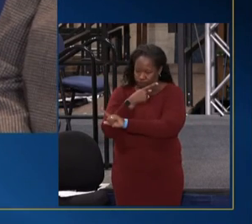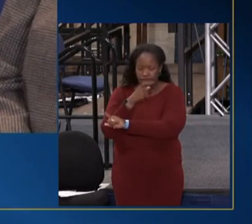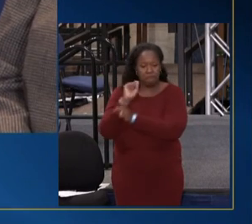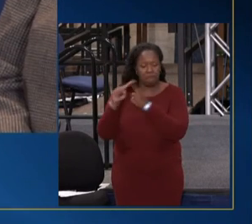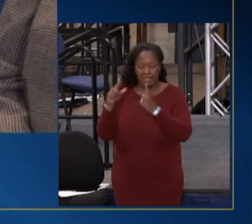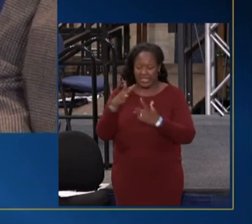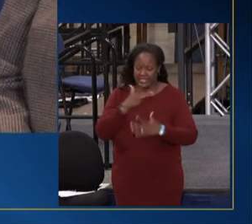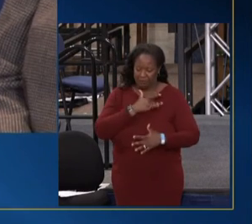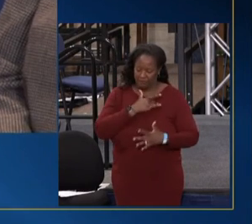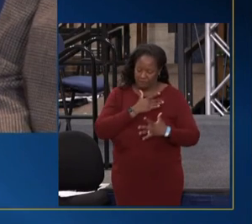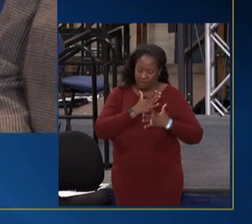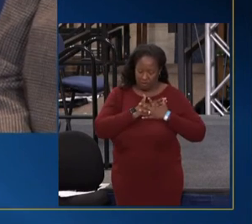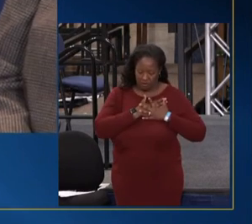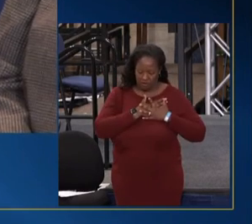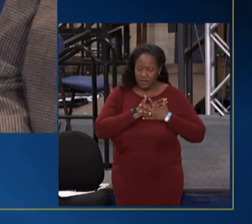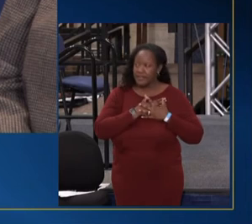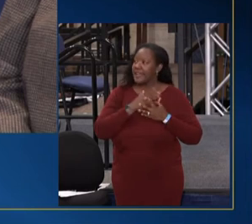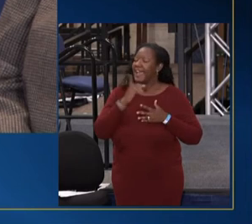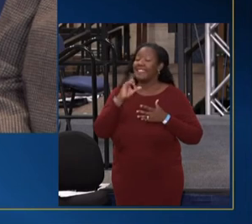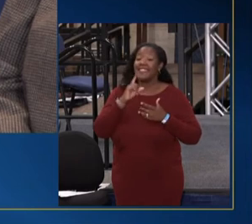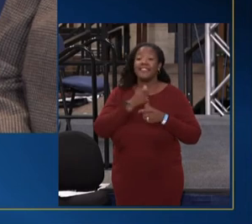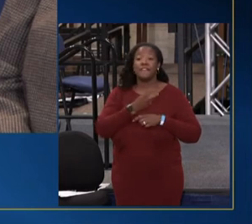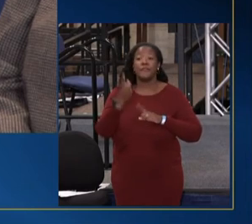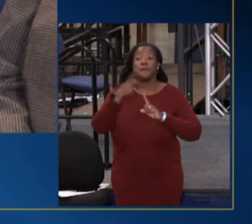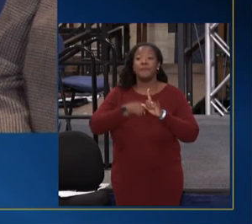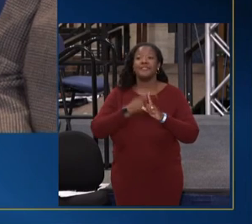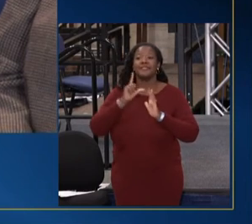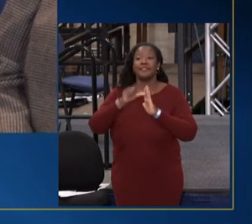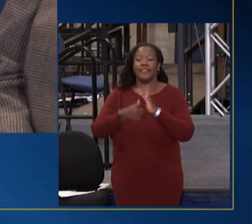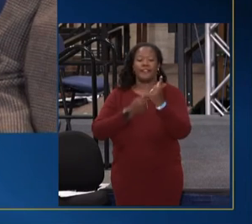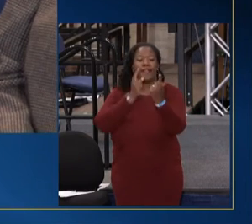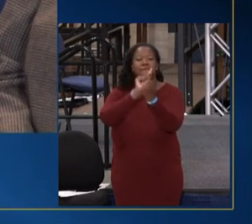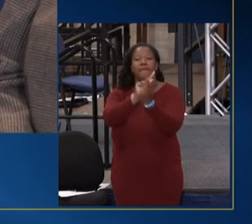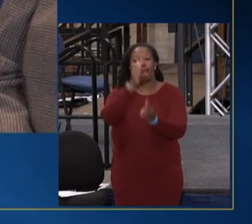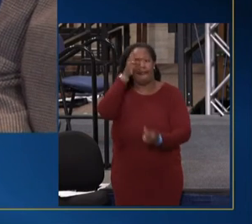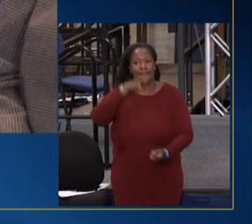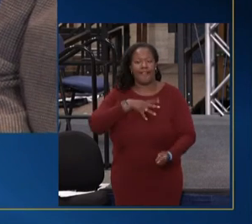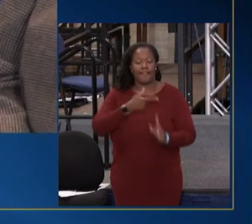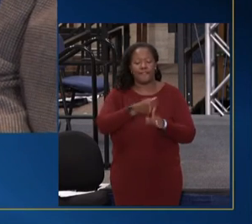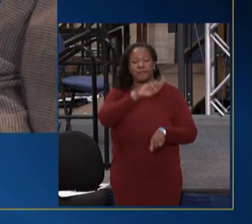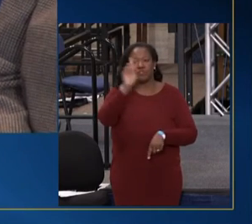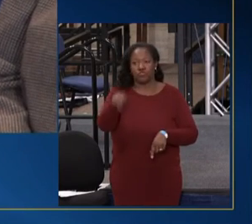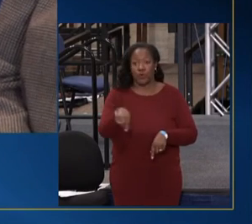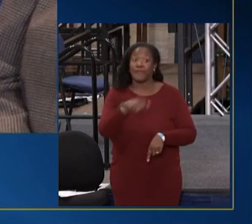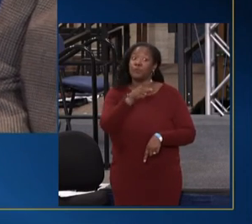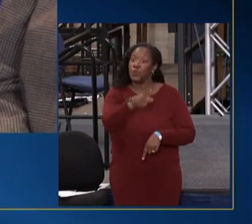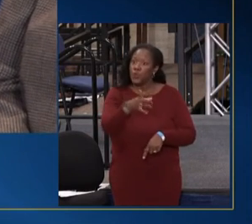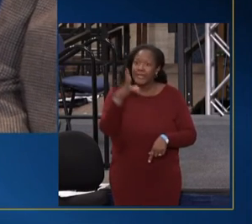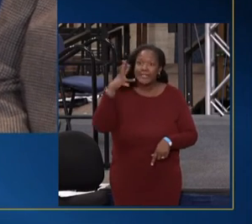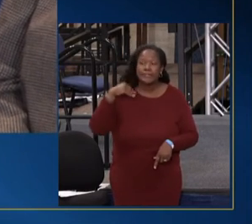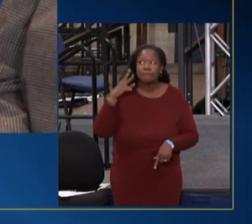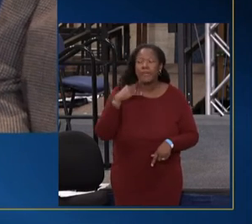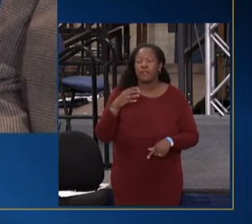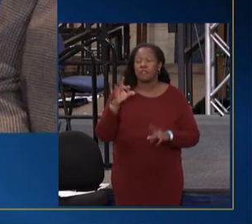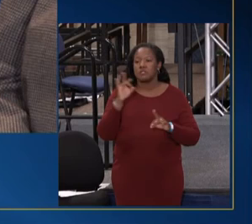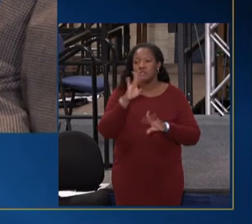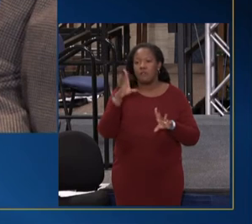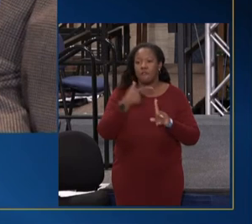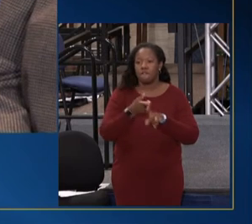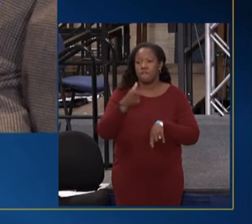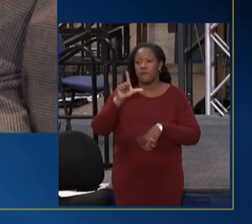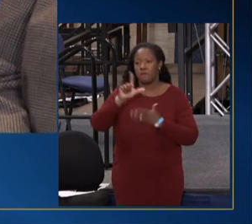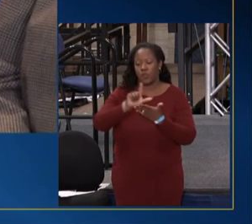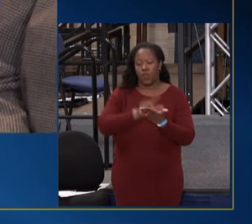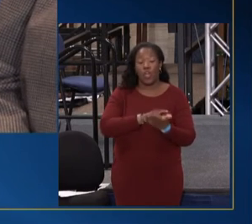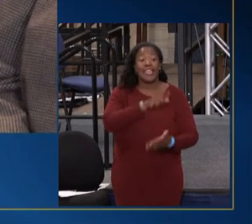heart. And then a couple months later, I met a guy from Detroit who had been a victim of these laws. And he said he